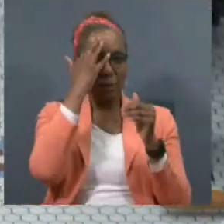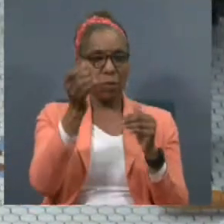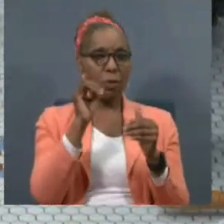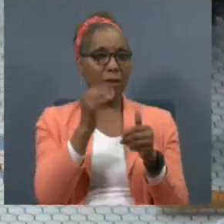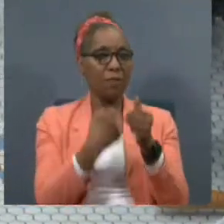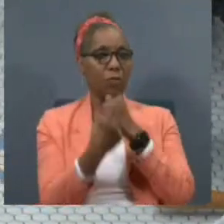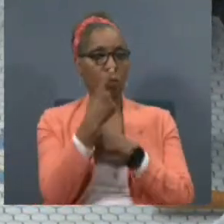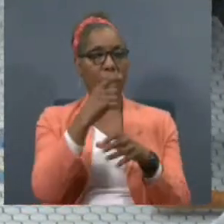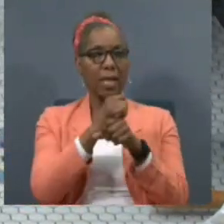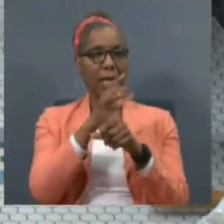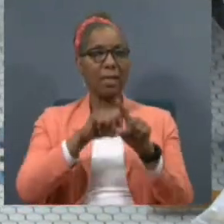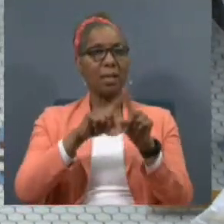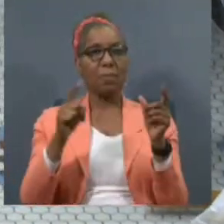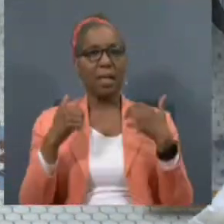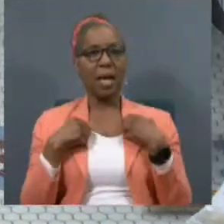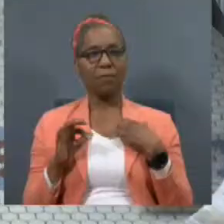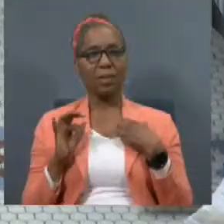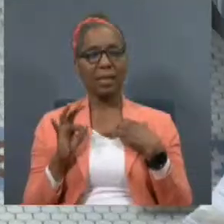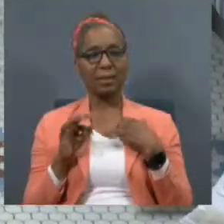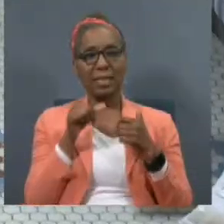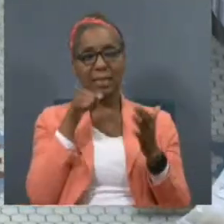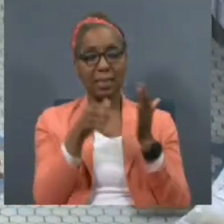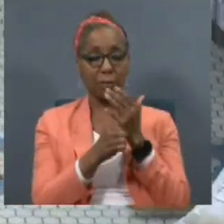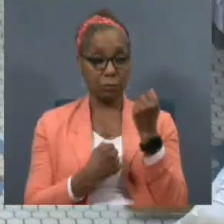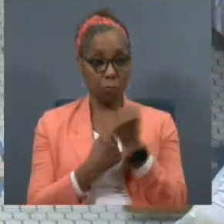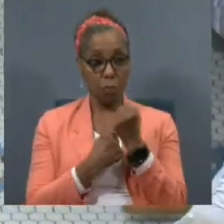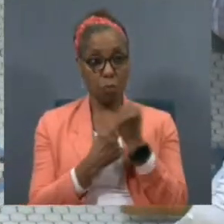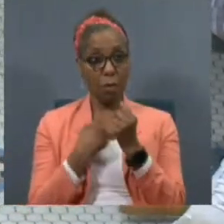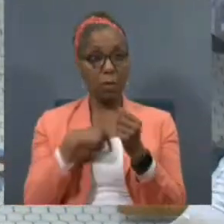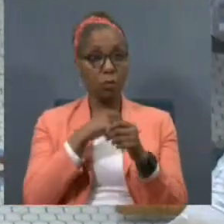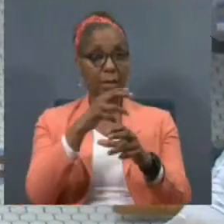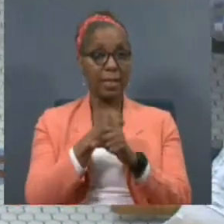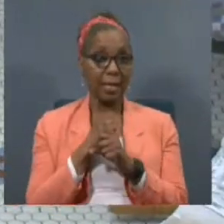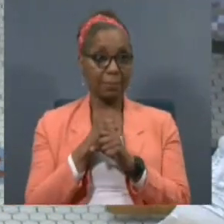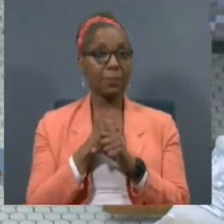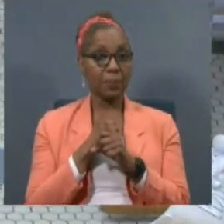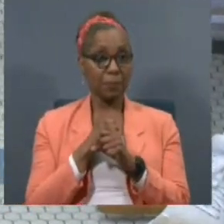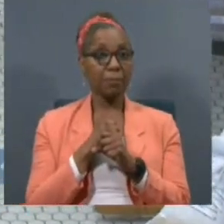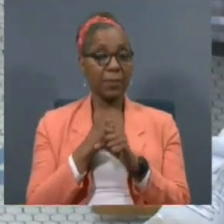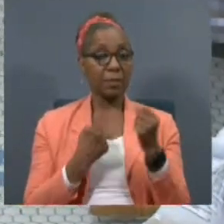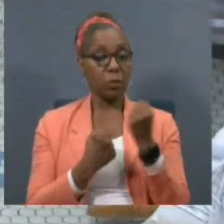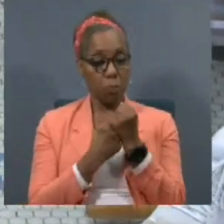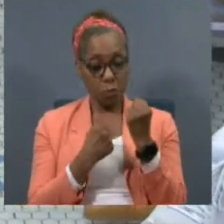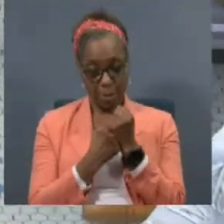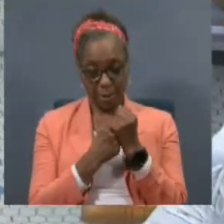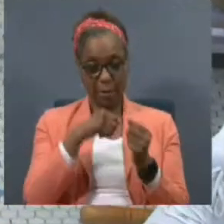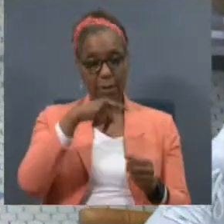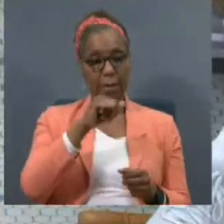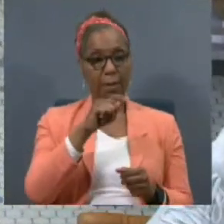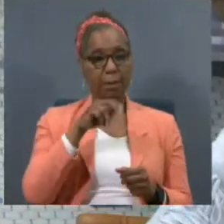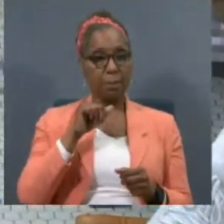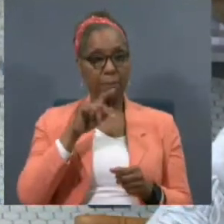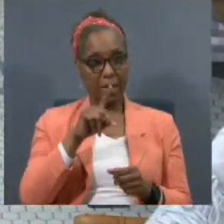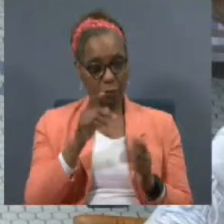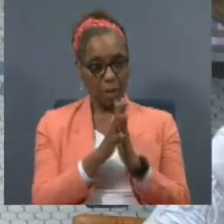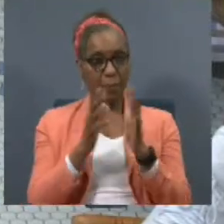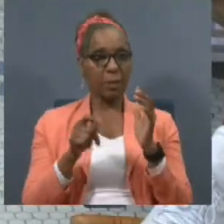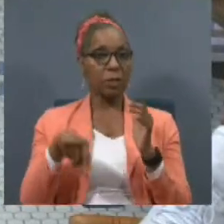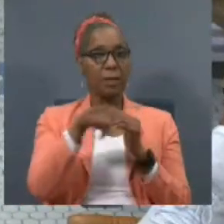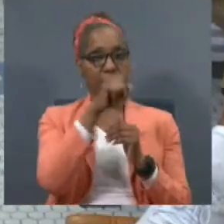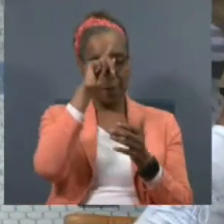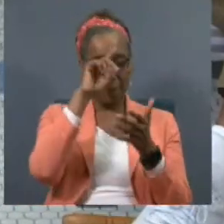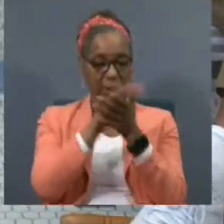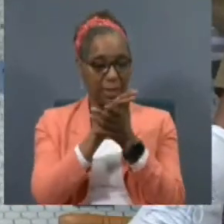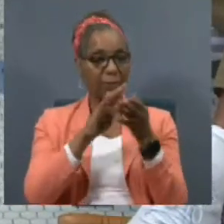everyone got it, but there was like 19 letters of support that came in vouching for Patrick, how great he is, how much they believe in this, how much the city of Little